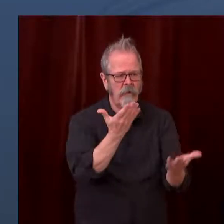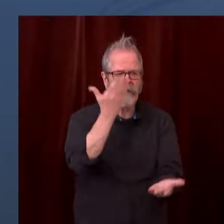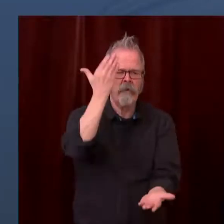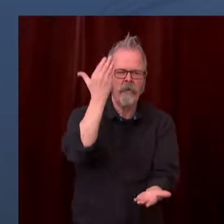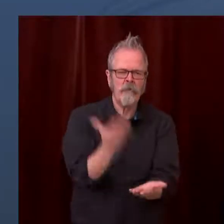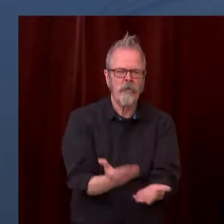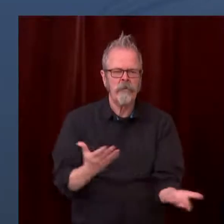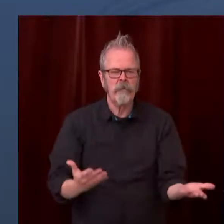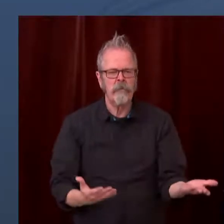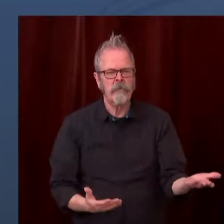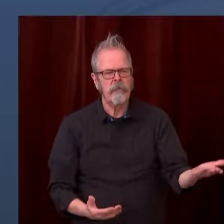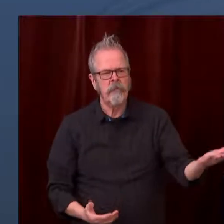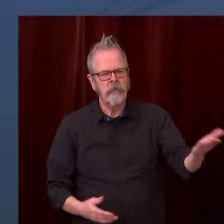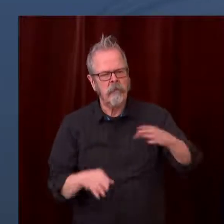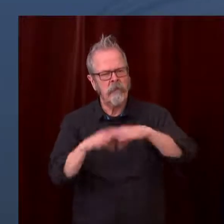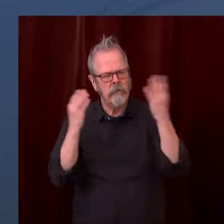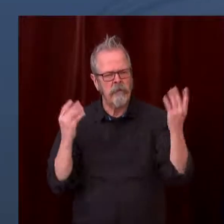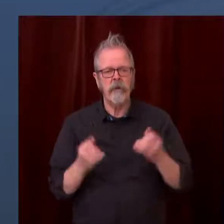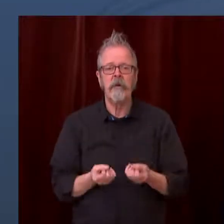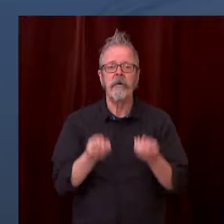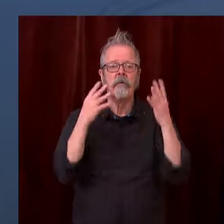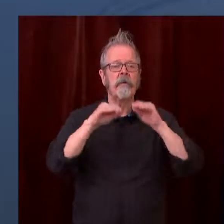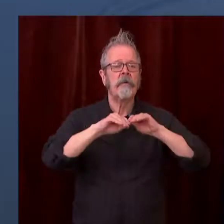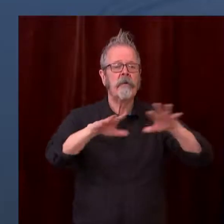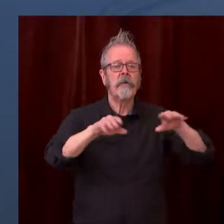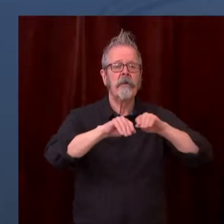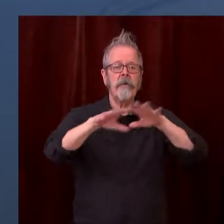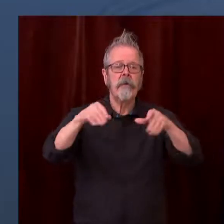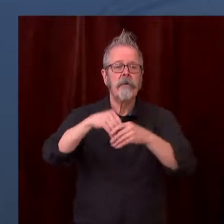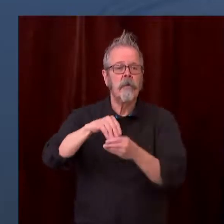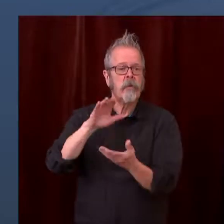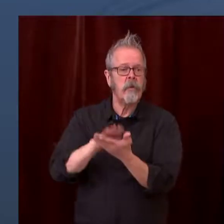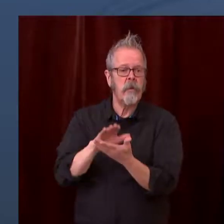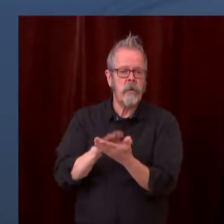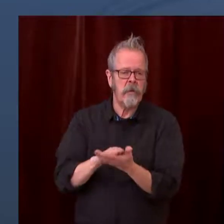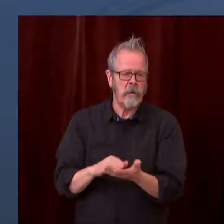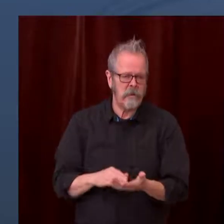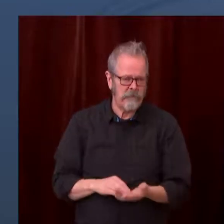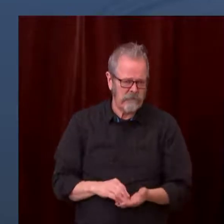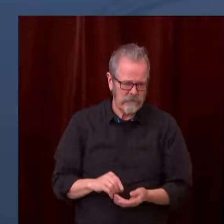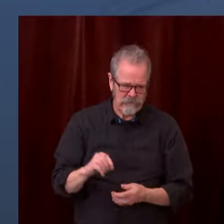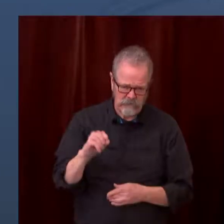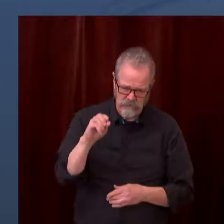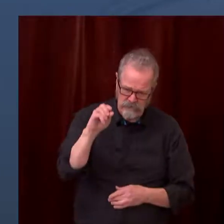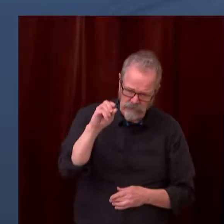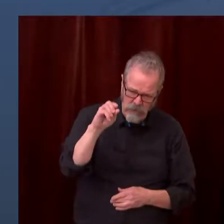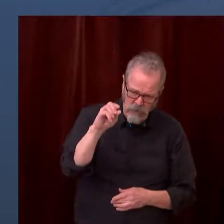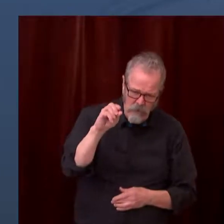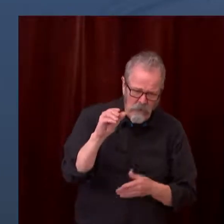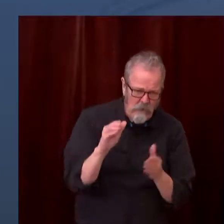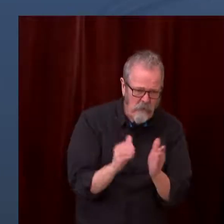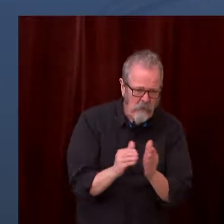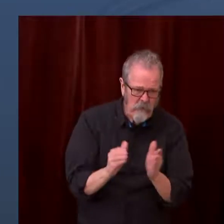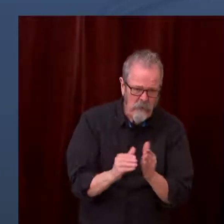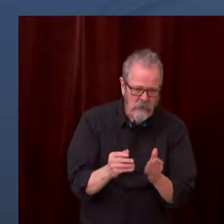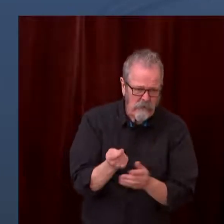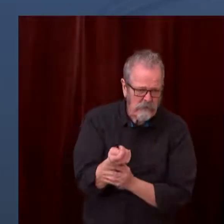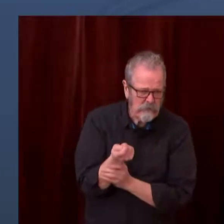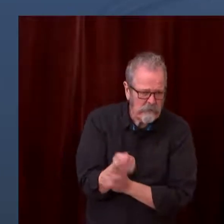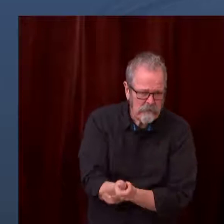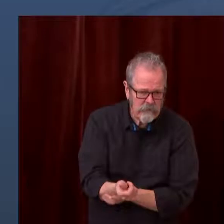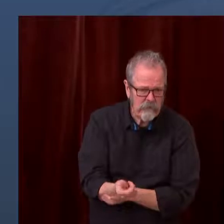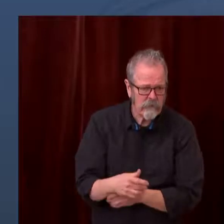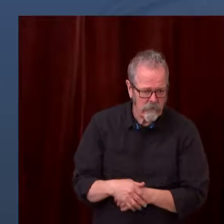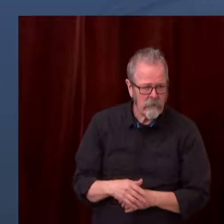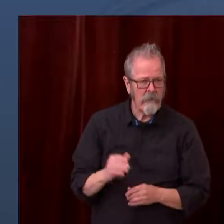we luckily have not had an educator be hospitalized as a result of the disease that we are aware of.